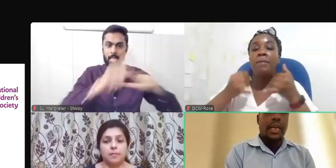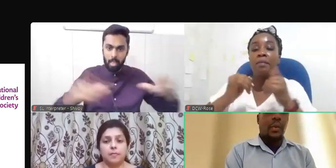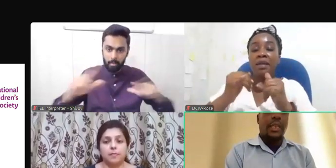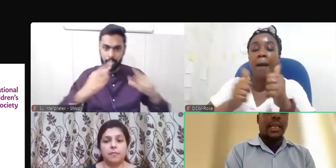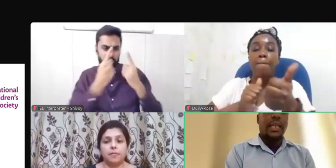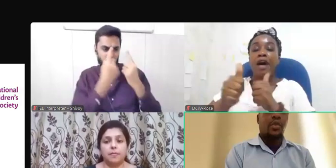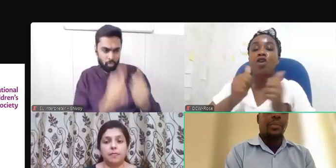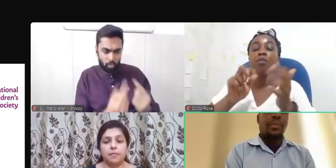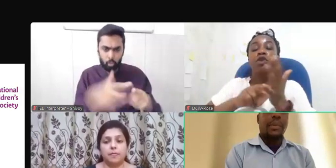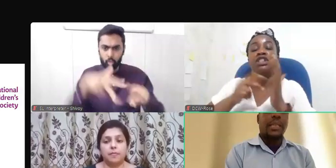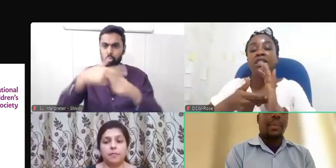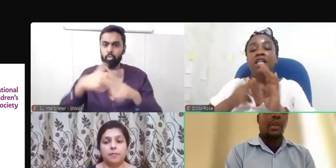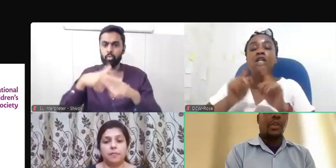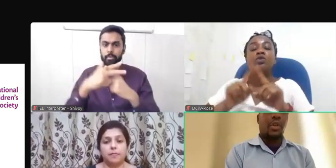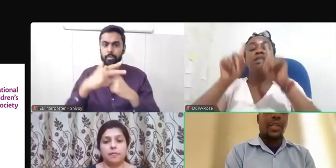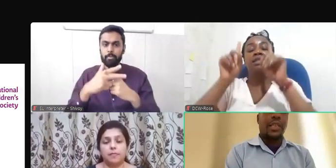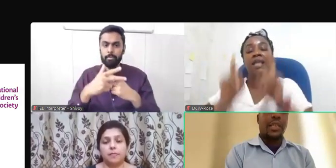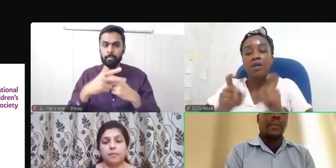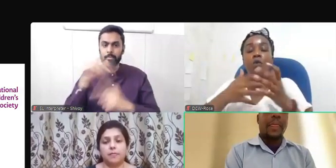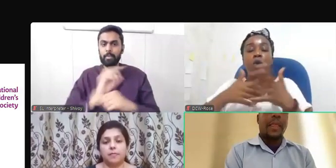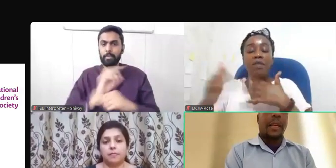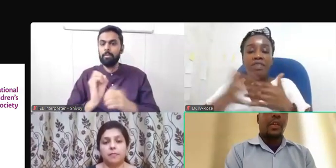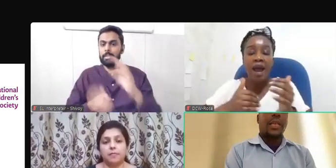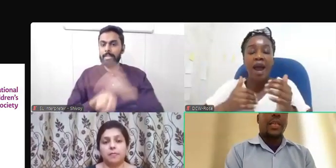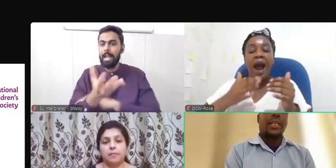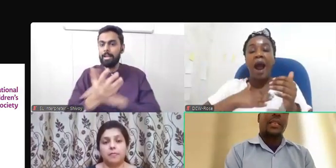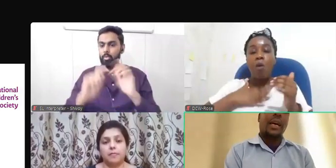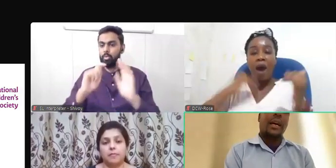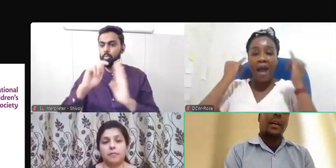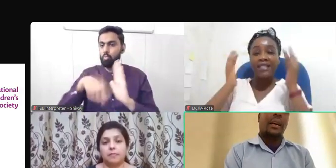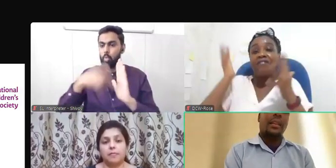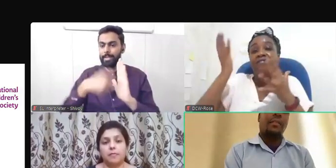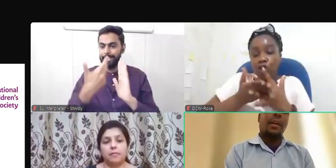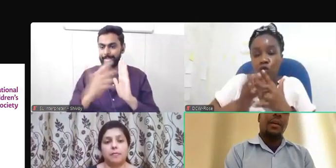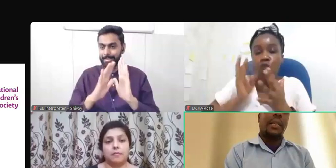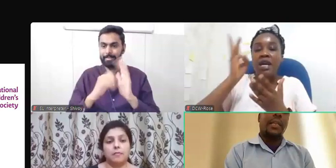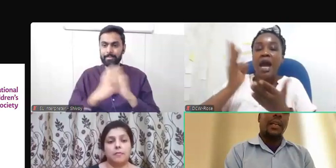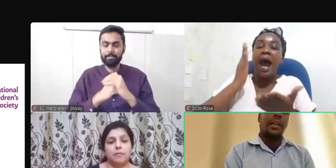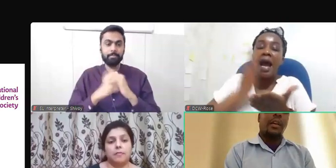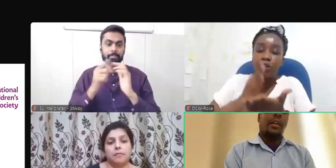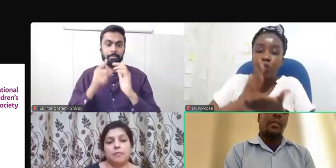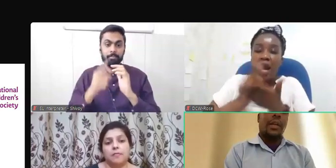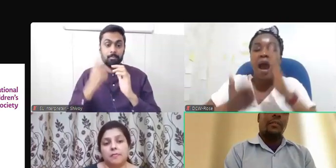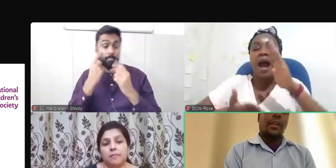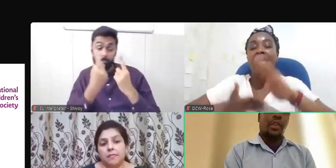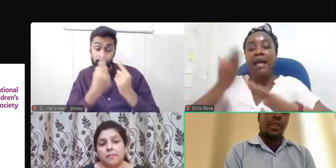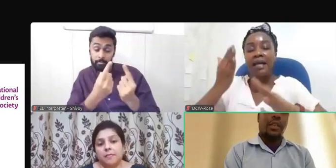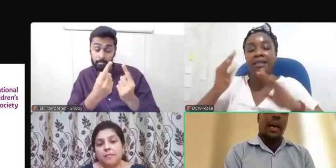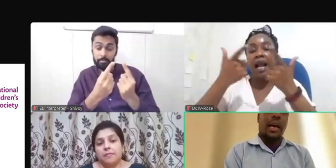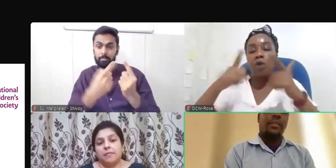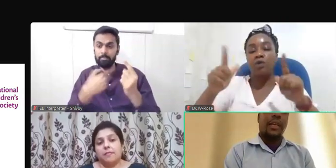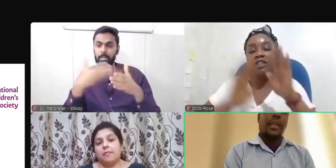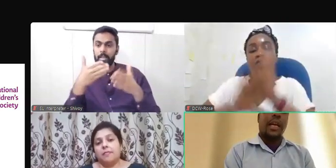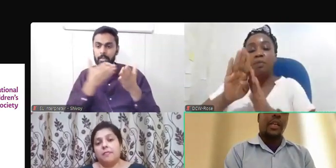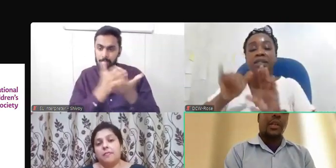toolkits, we decided to implement a pilot project to test the the viability of our interventions